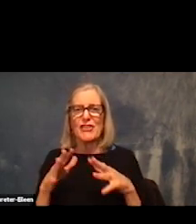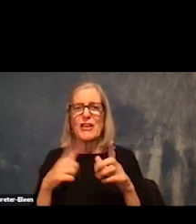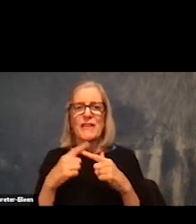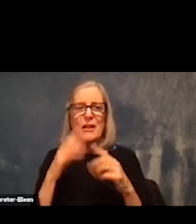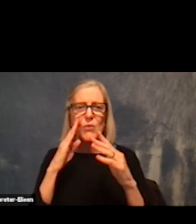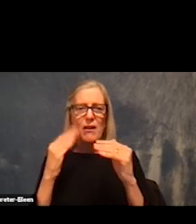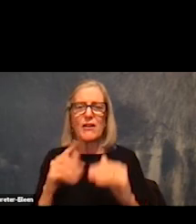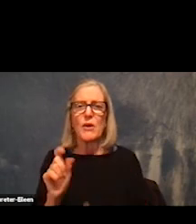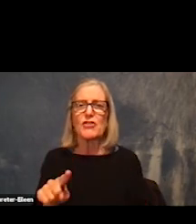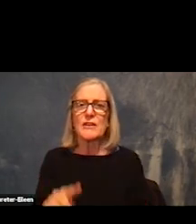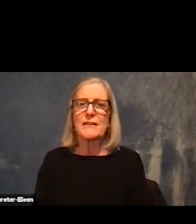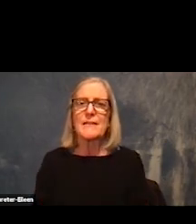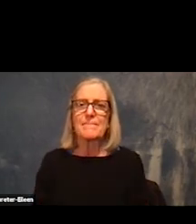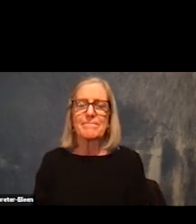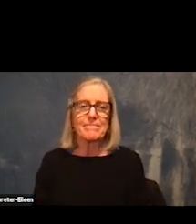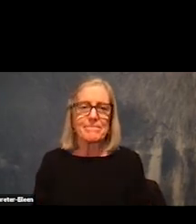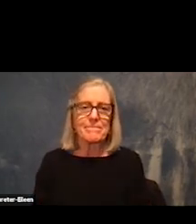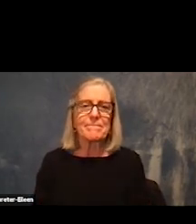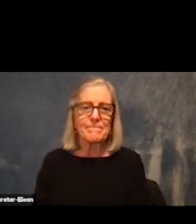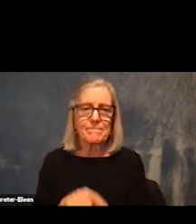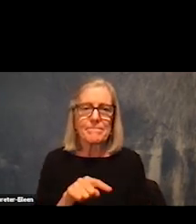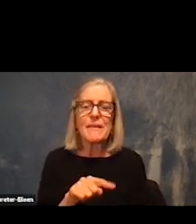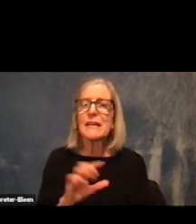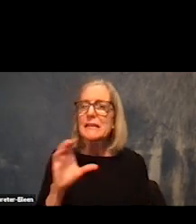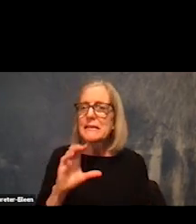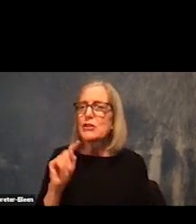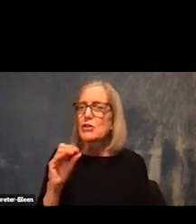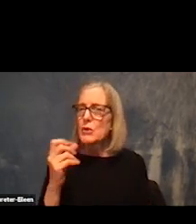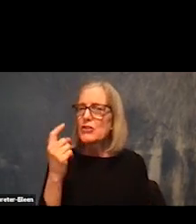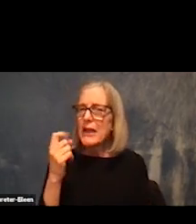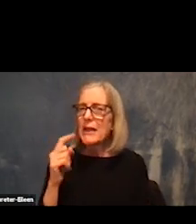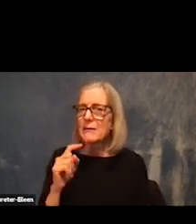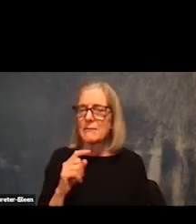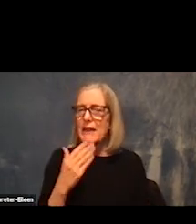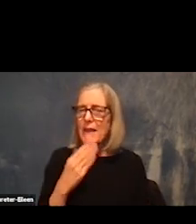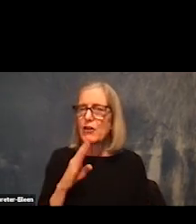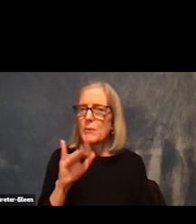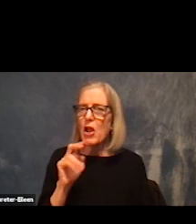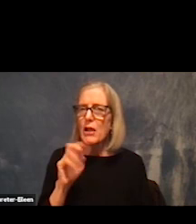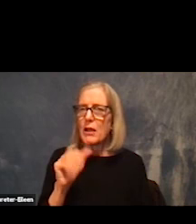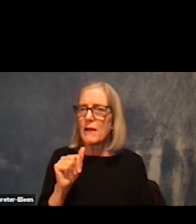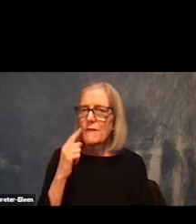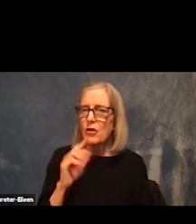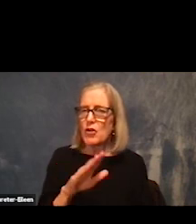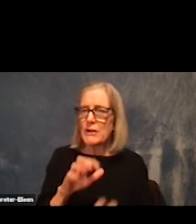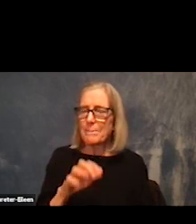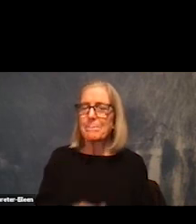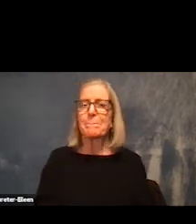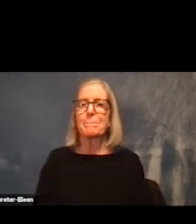I do want to come back, seek to understand. Thank you, Bianca. I'll close with this quotation by Helen